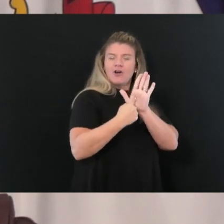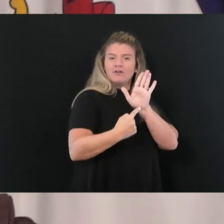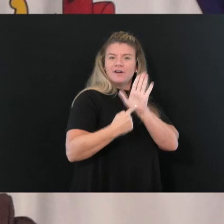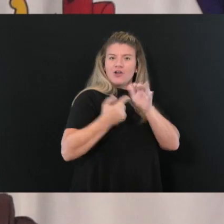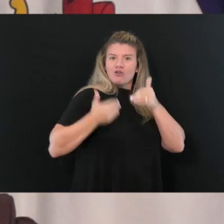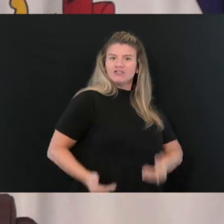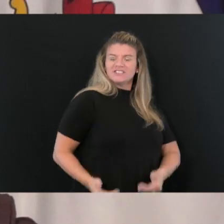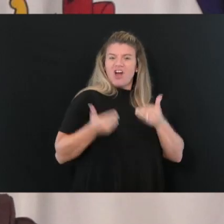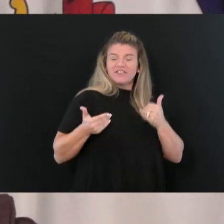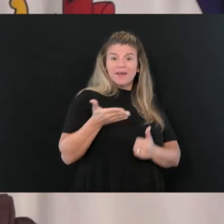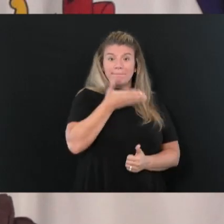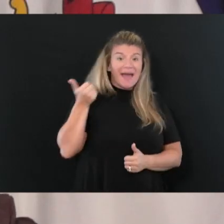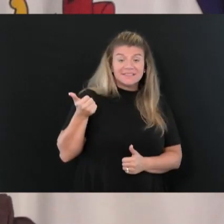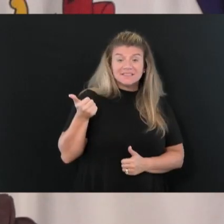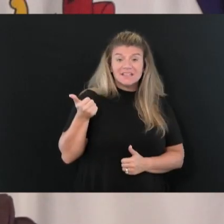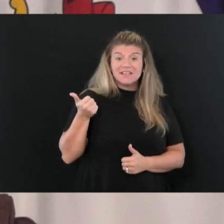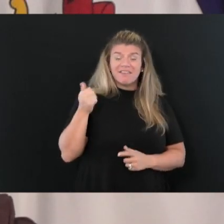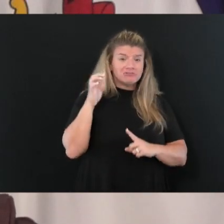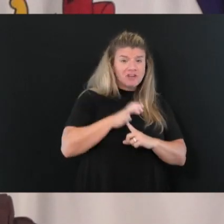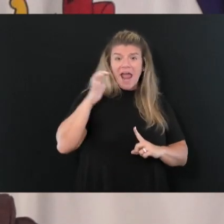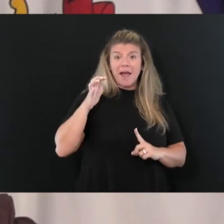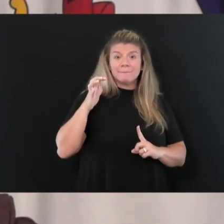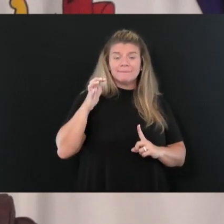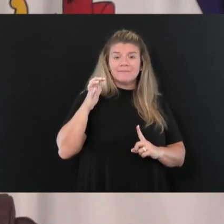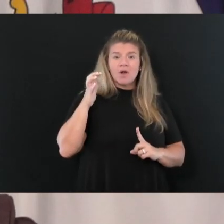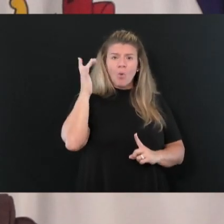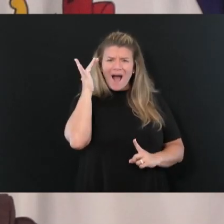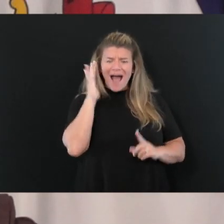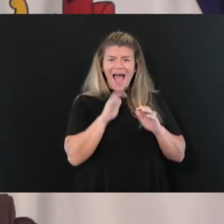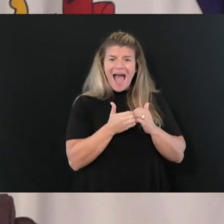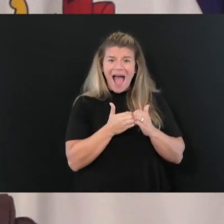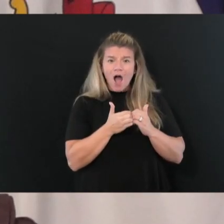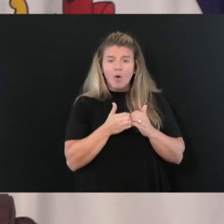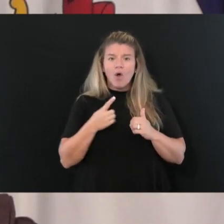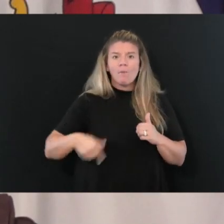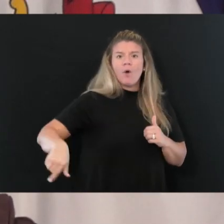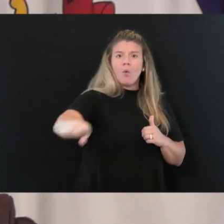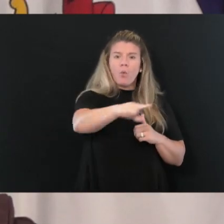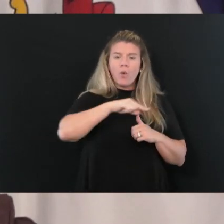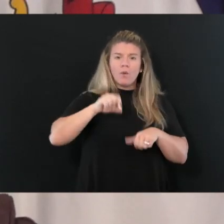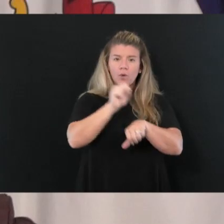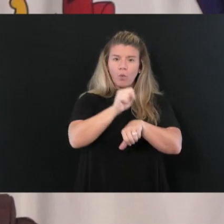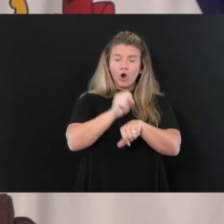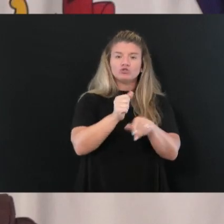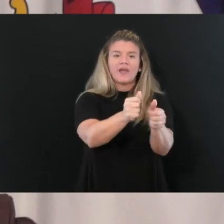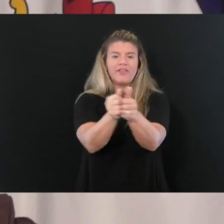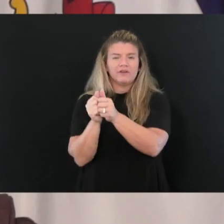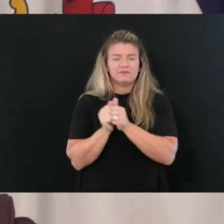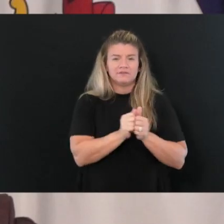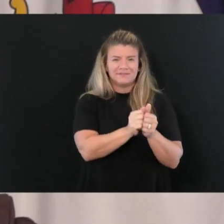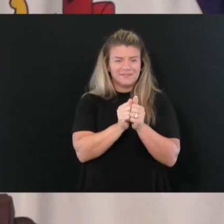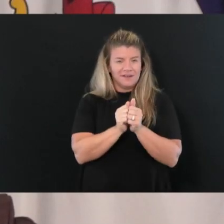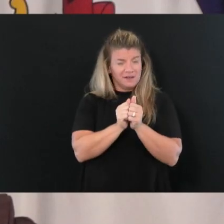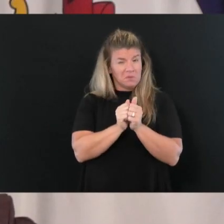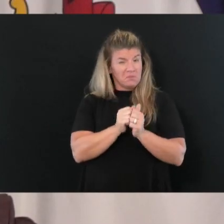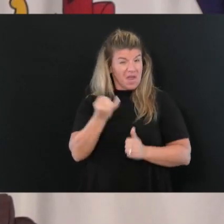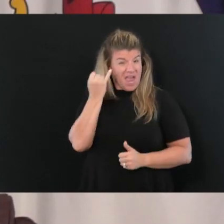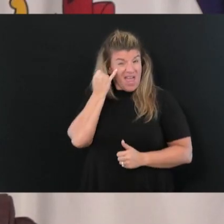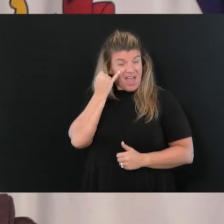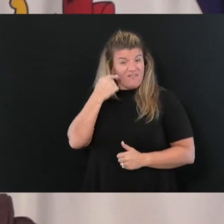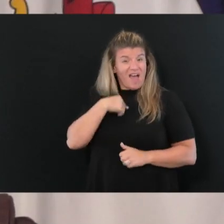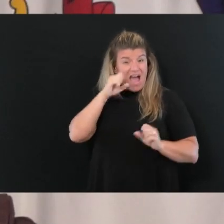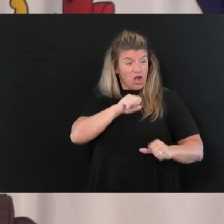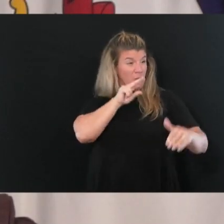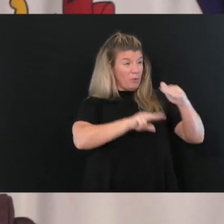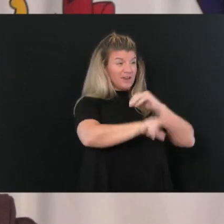you will become that because you will all be together. What would you have said to me? Really and truly,